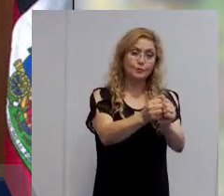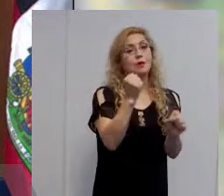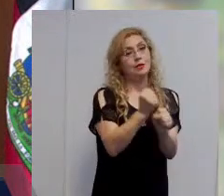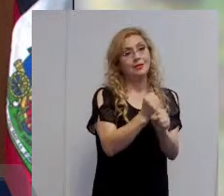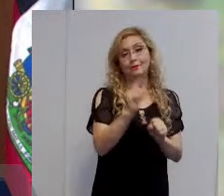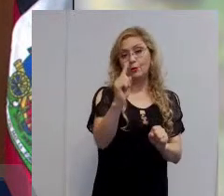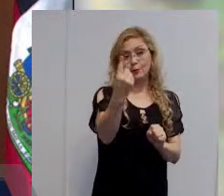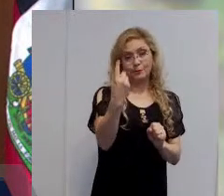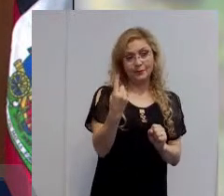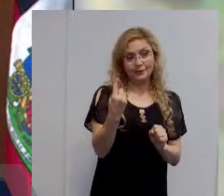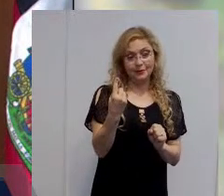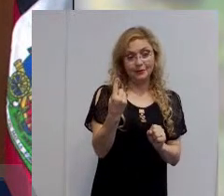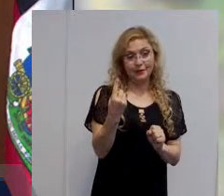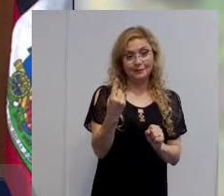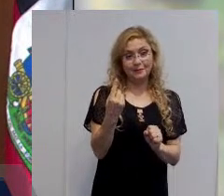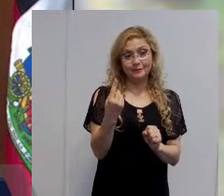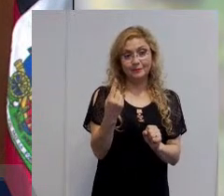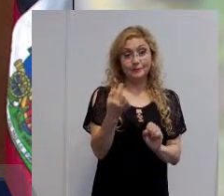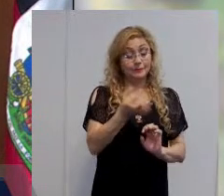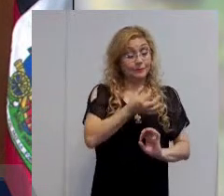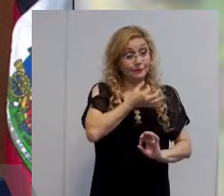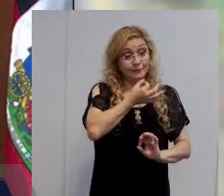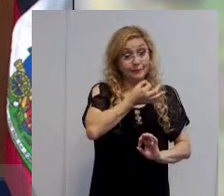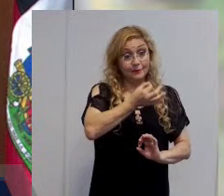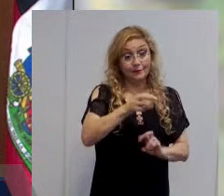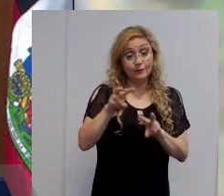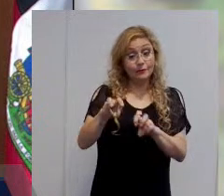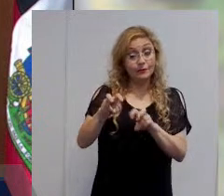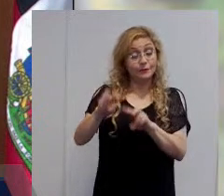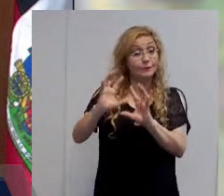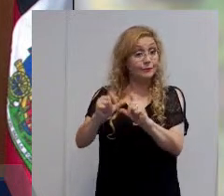work together and move forward together. Now,